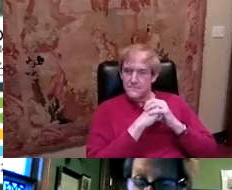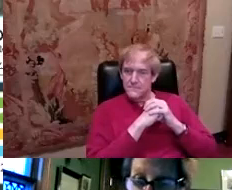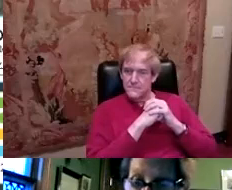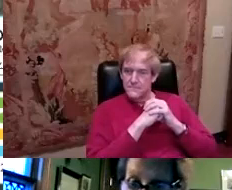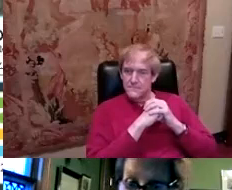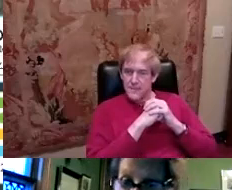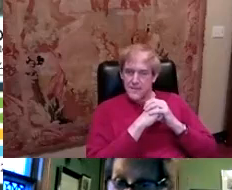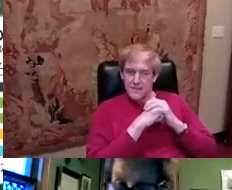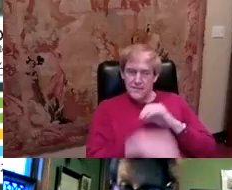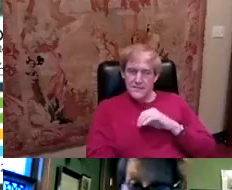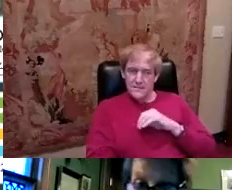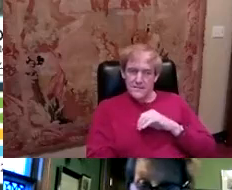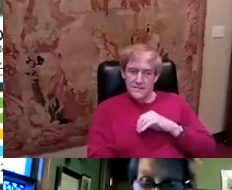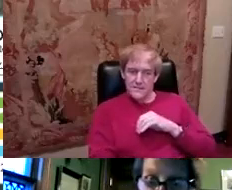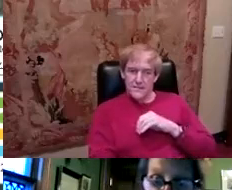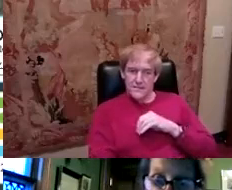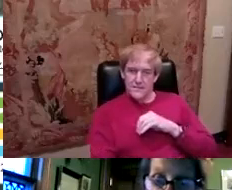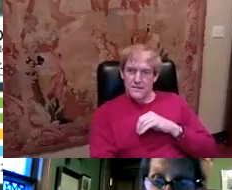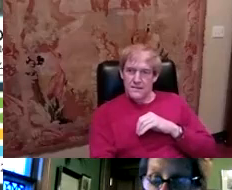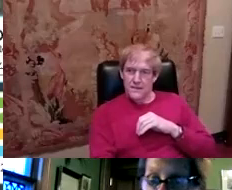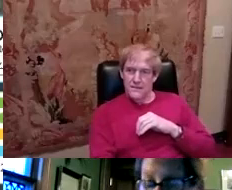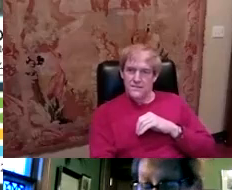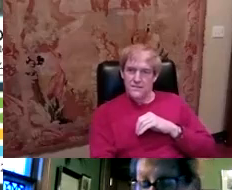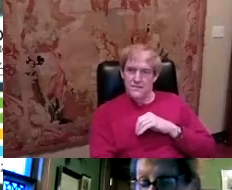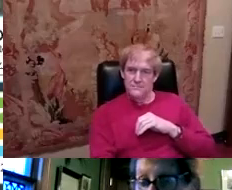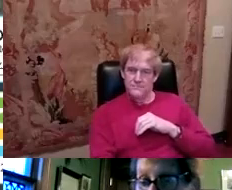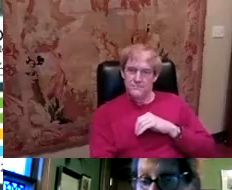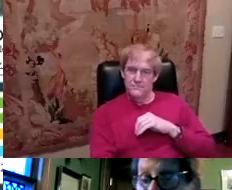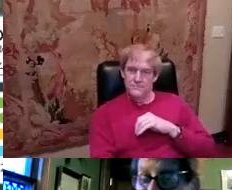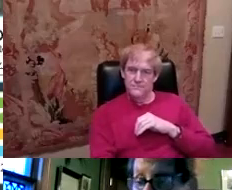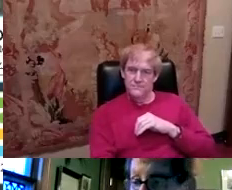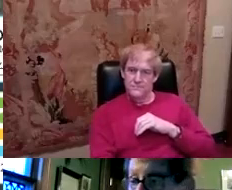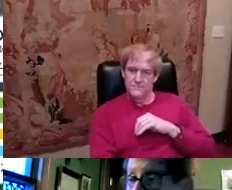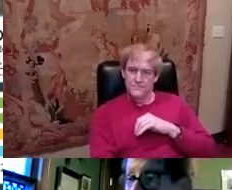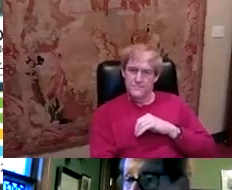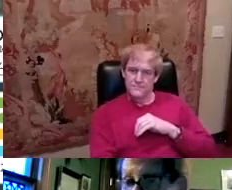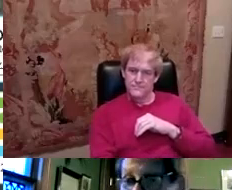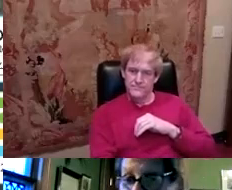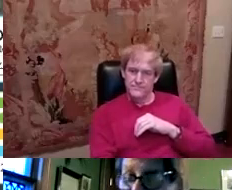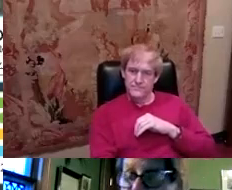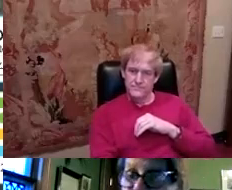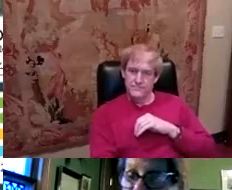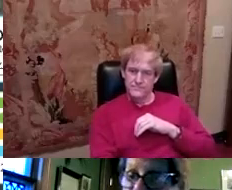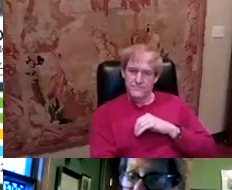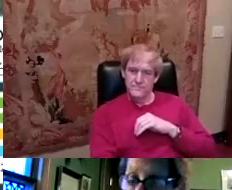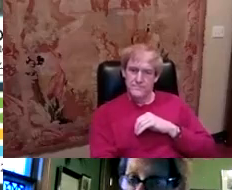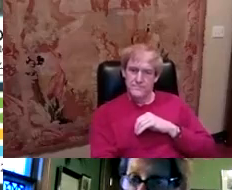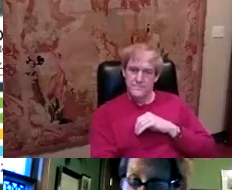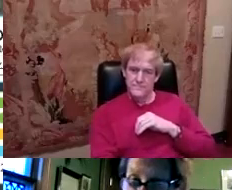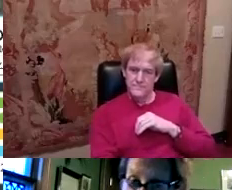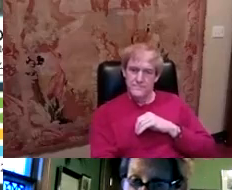are going south straight should wait for the light and then go. And then when